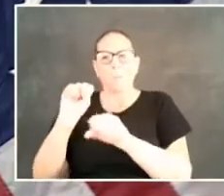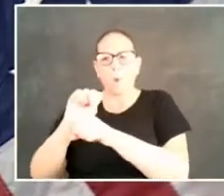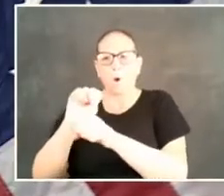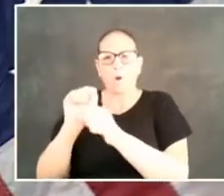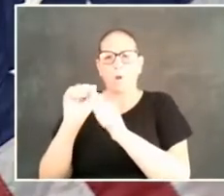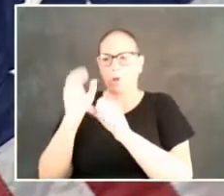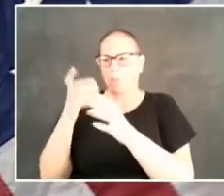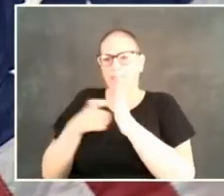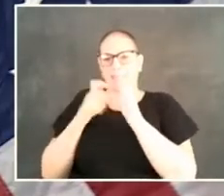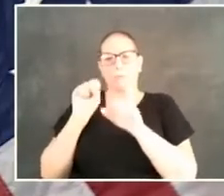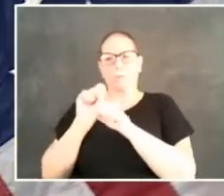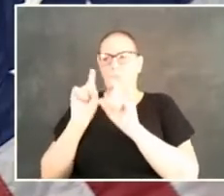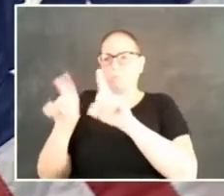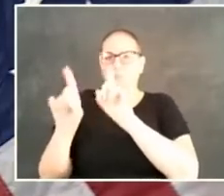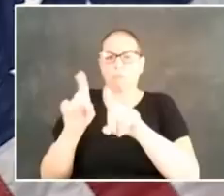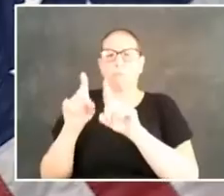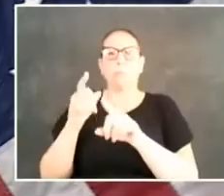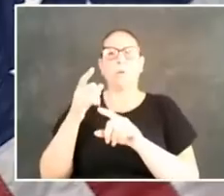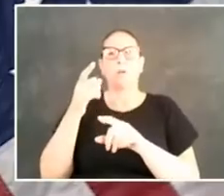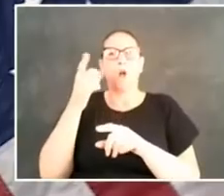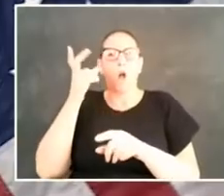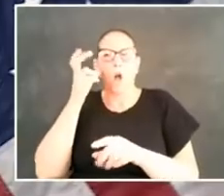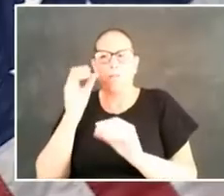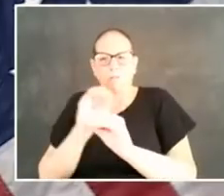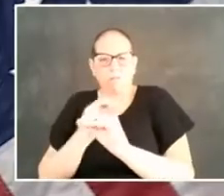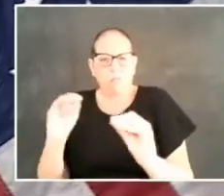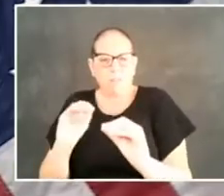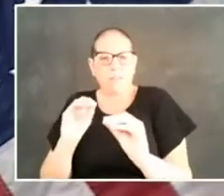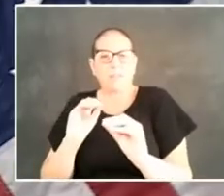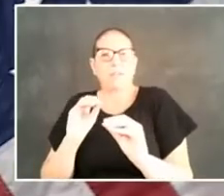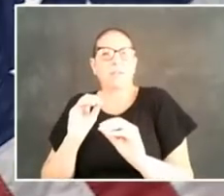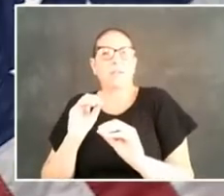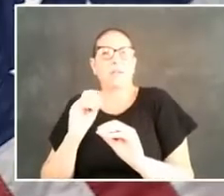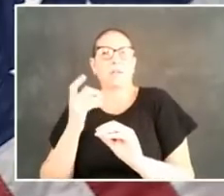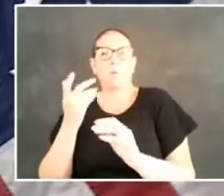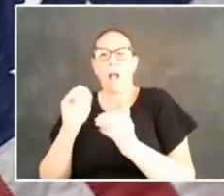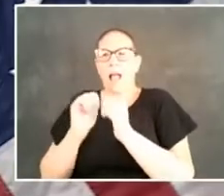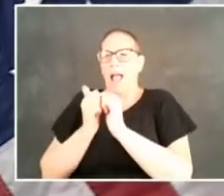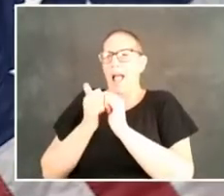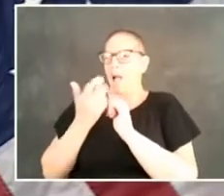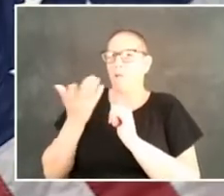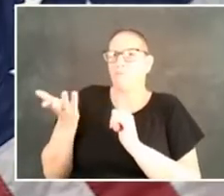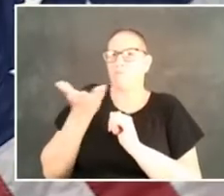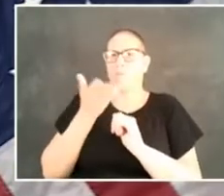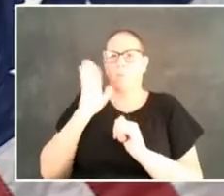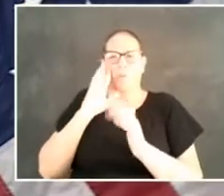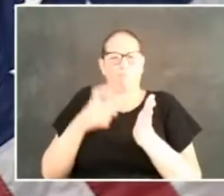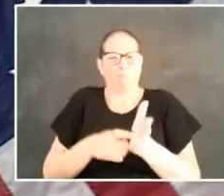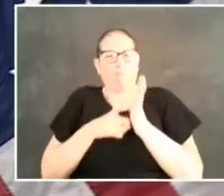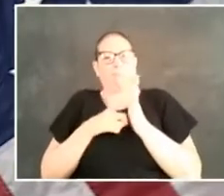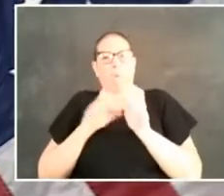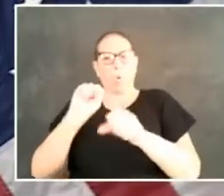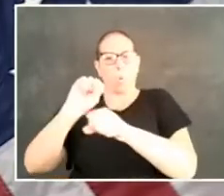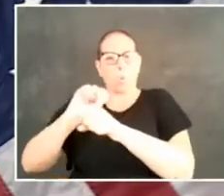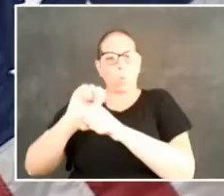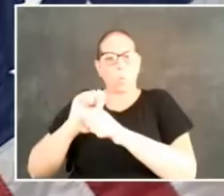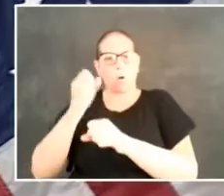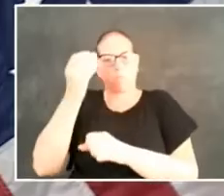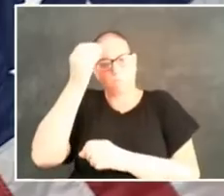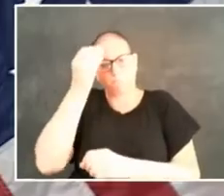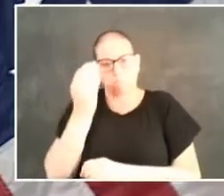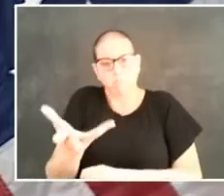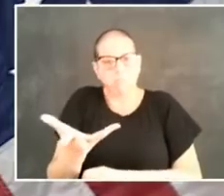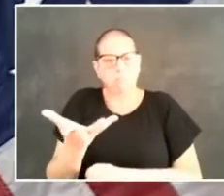So, if or when the time comes, how will essential workers be notified? Will it be through your upcoming public awareness